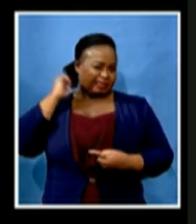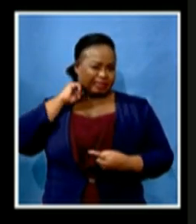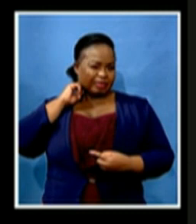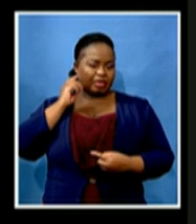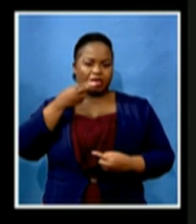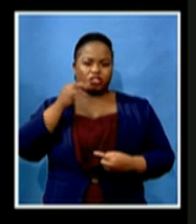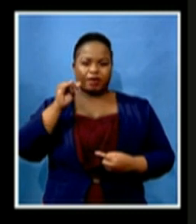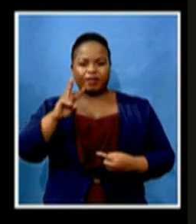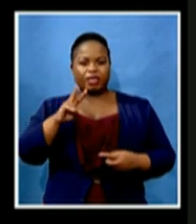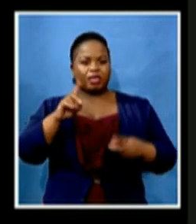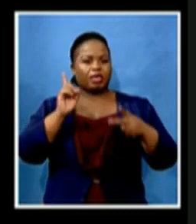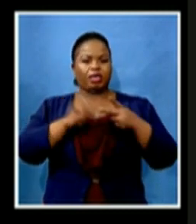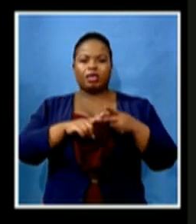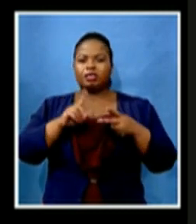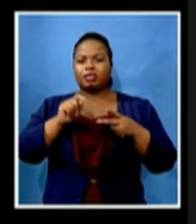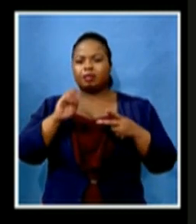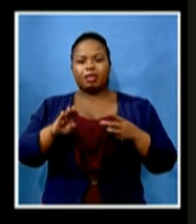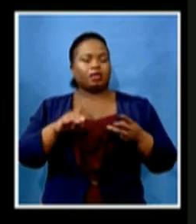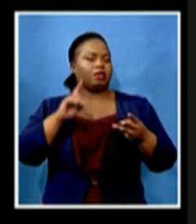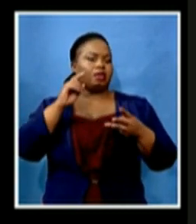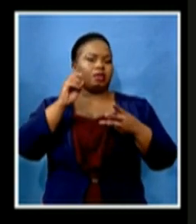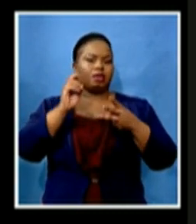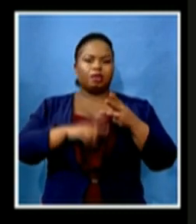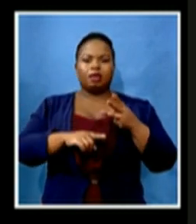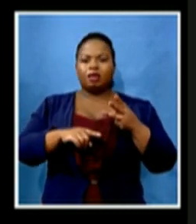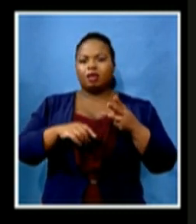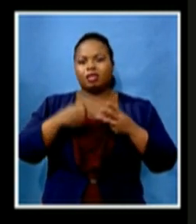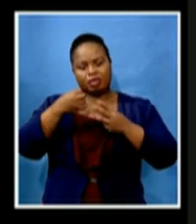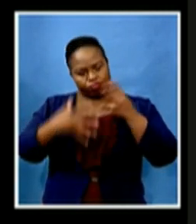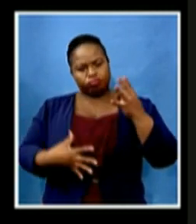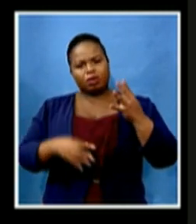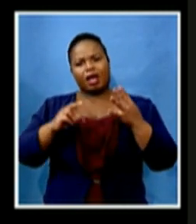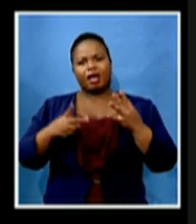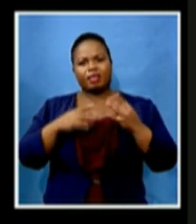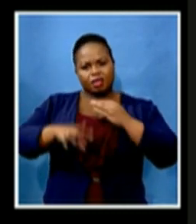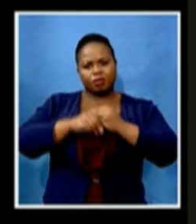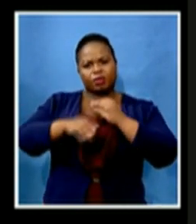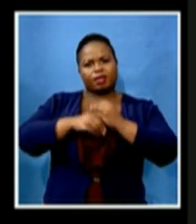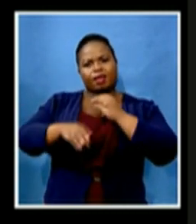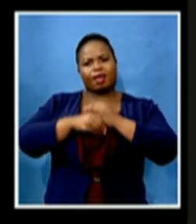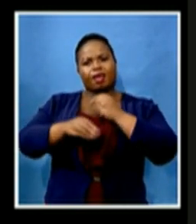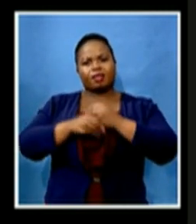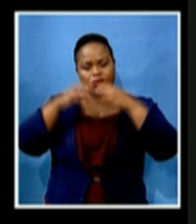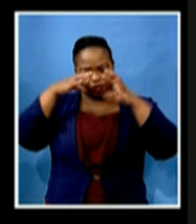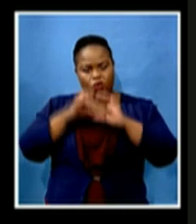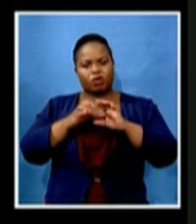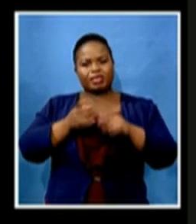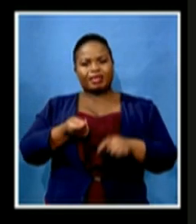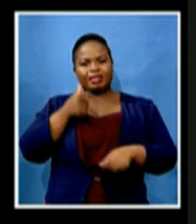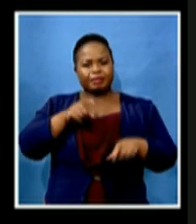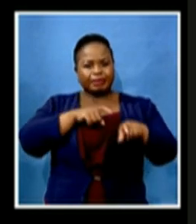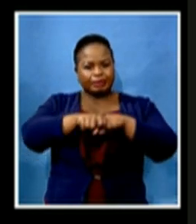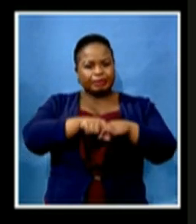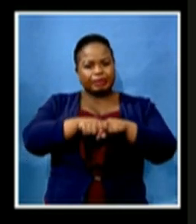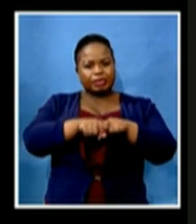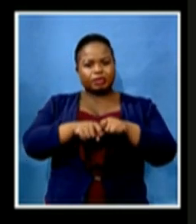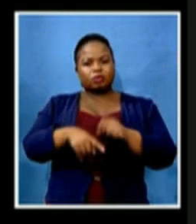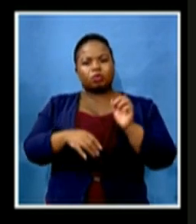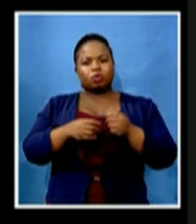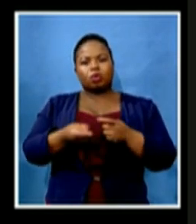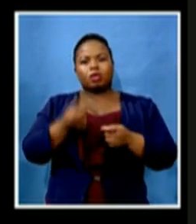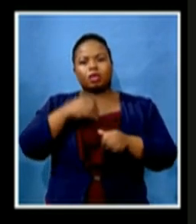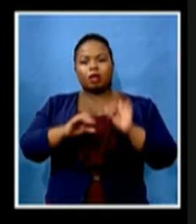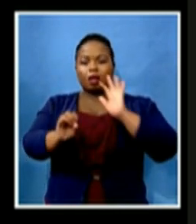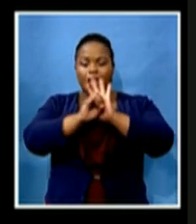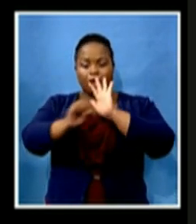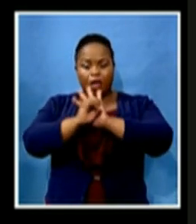situation. And so what we've done is focus on little tests, little signals that we might be able to use to detect whether